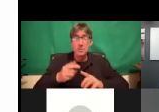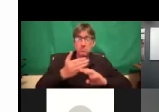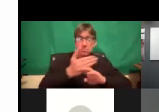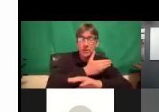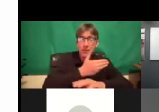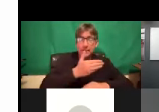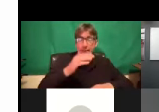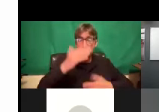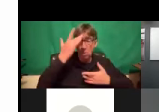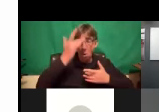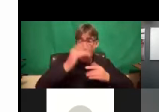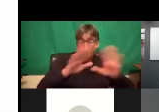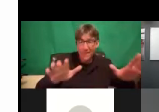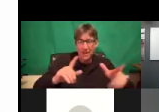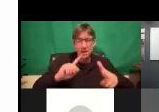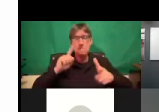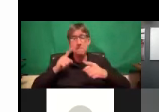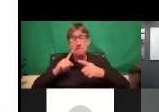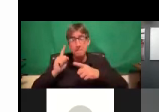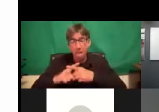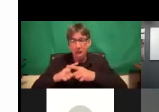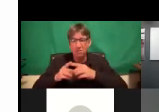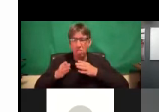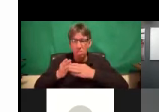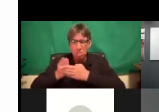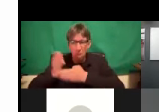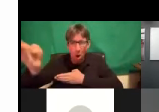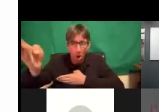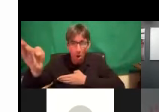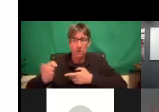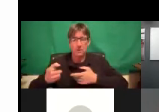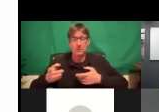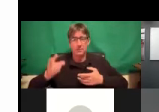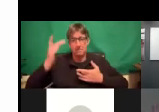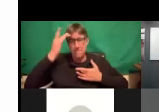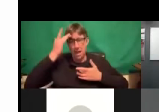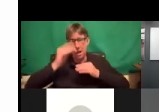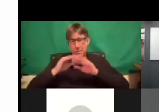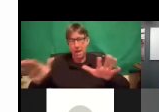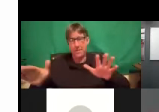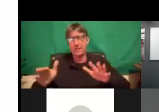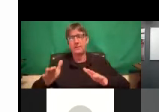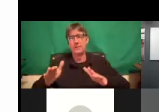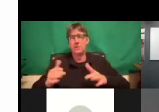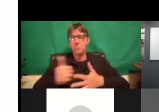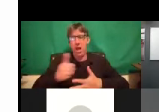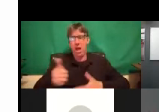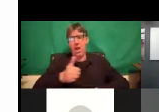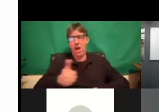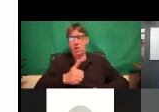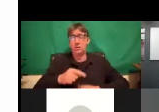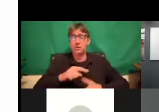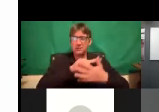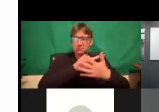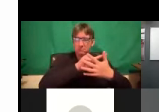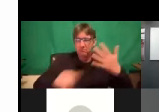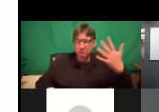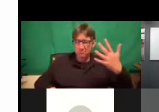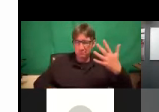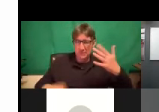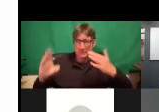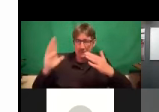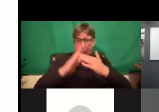durable ridership throughout the pandemic. So based on those factors, we said the top left box, those are our essential trips or modes.